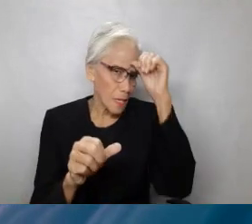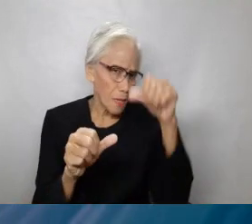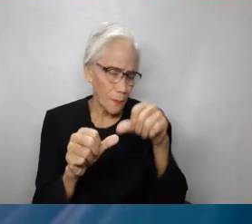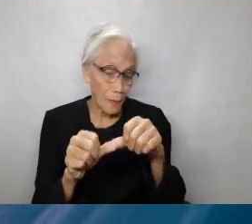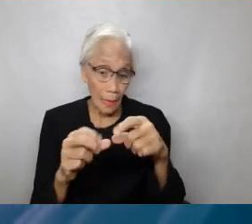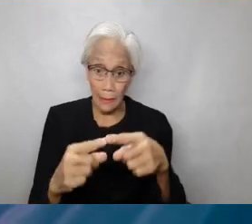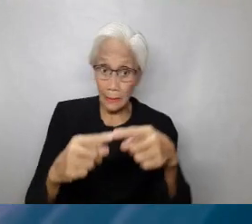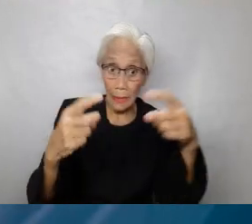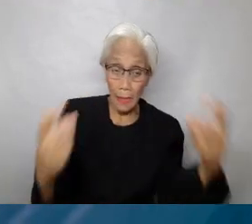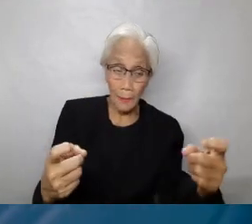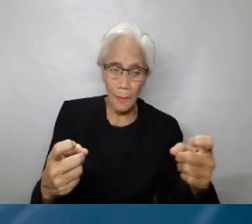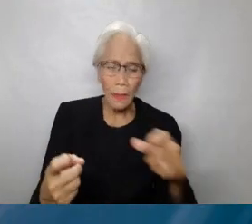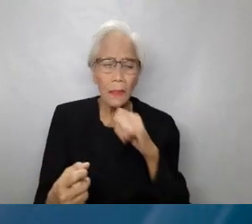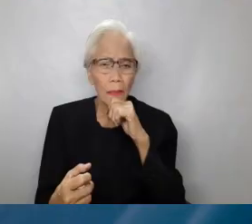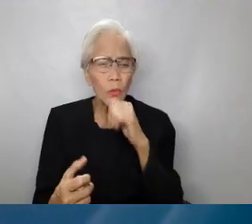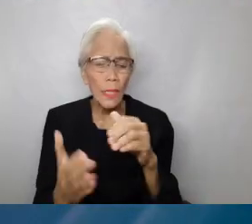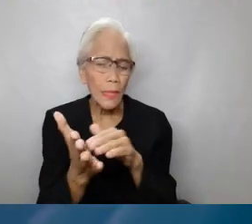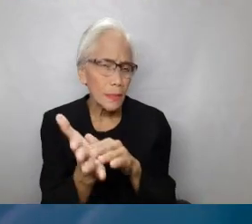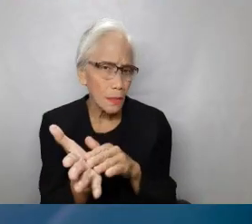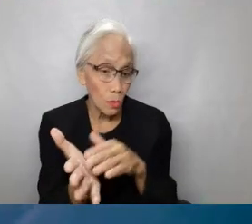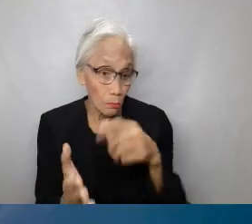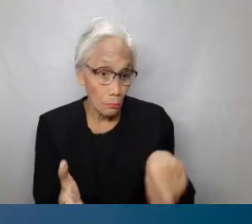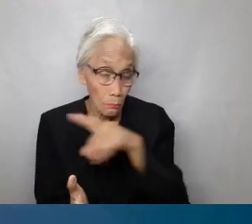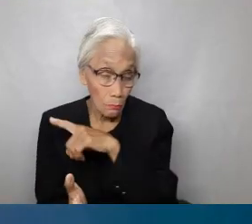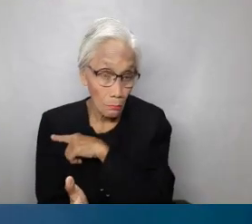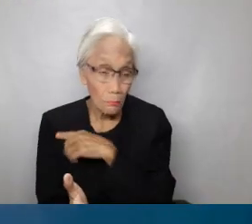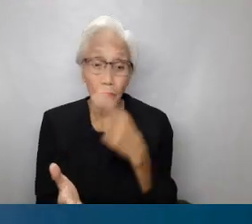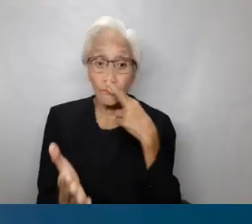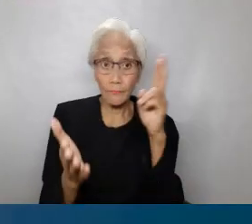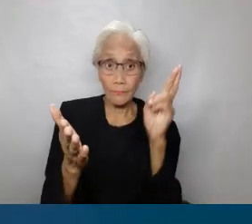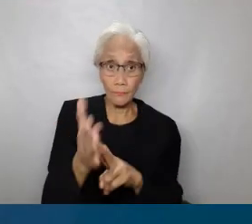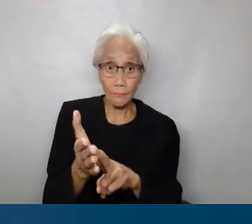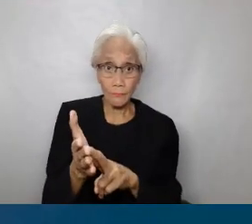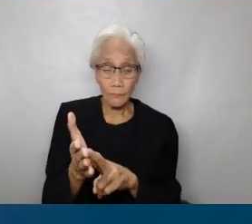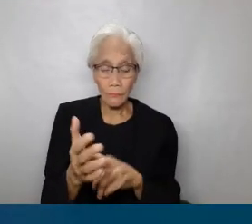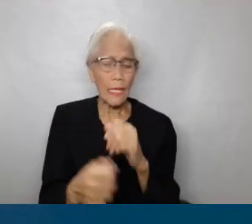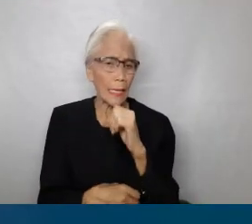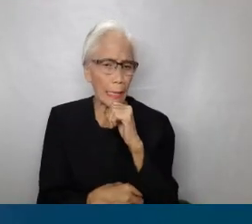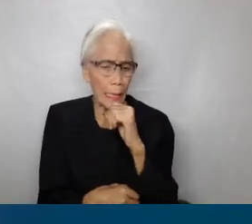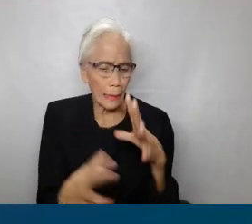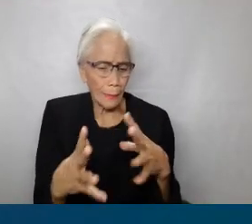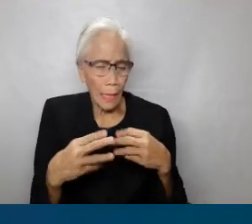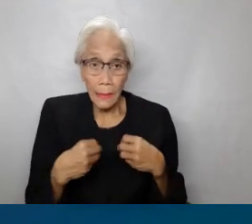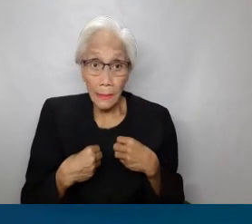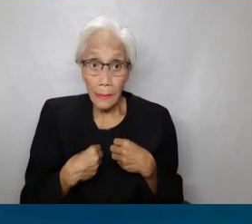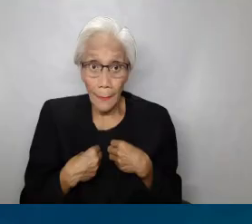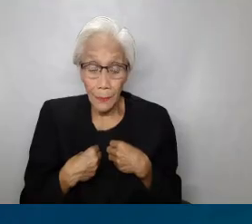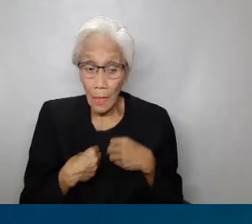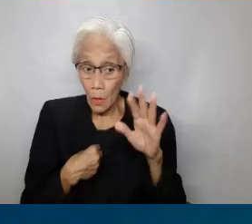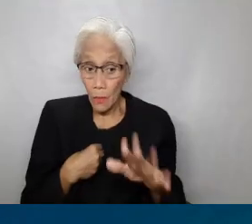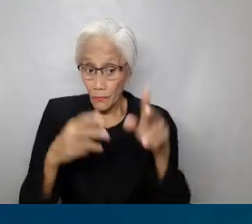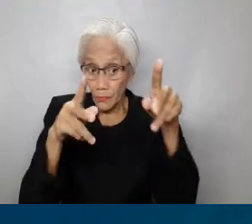Tandaan natin na ang disagreements do not excuse us to be rude and not be